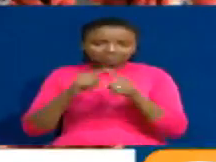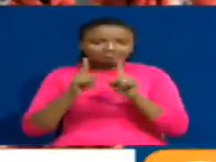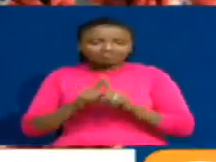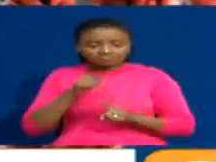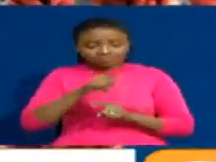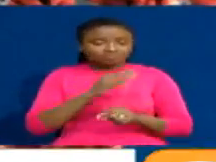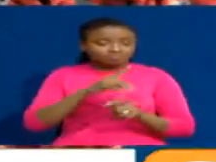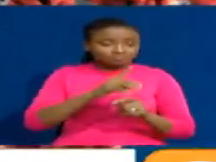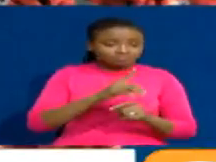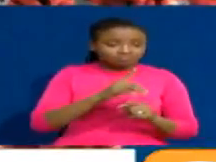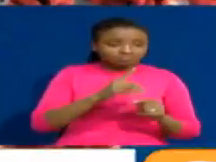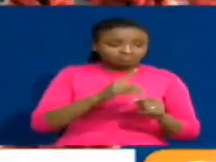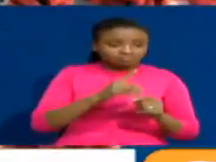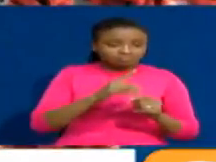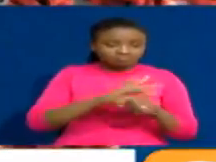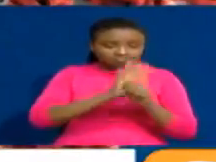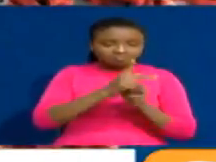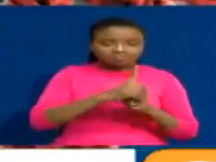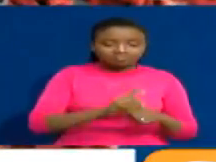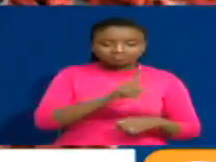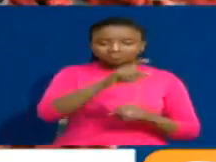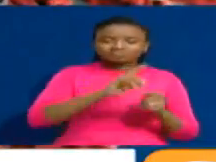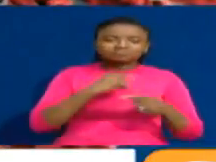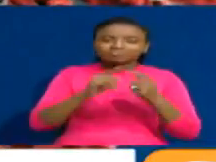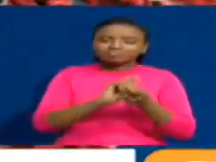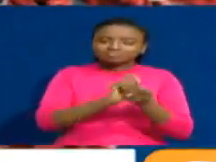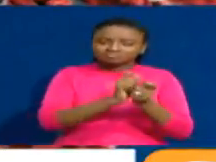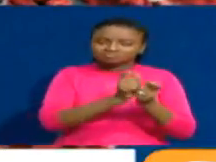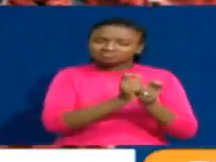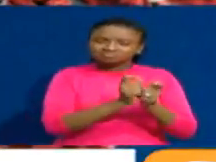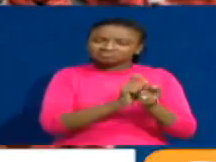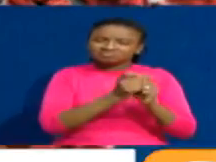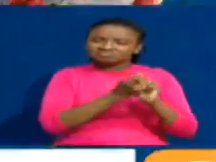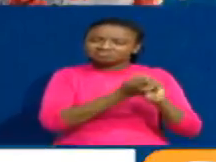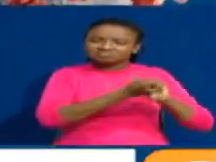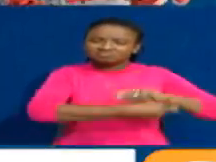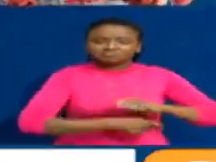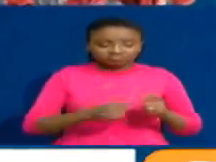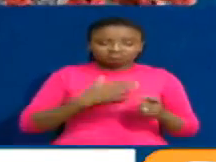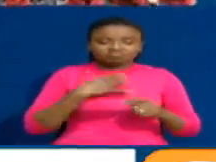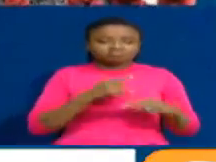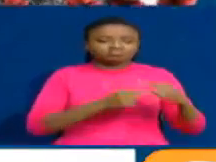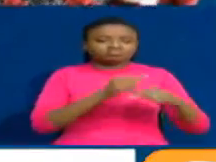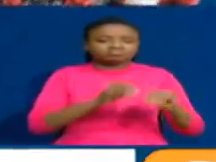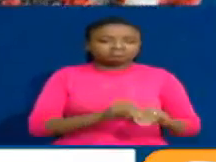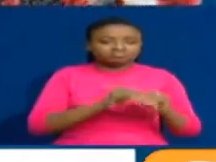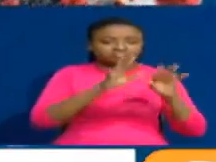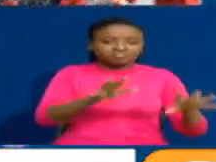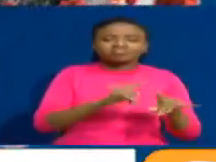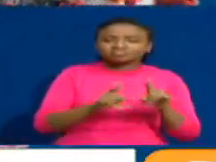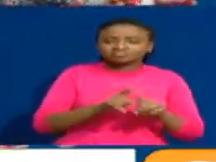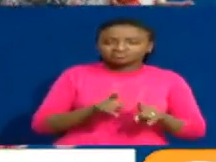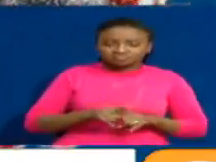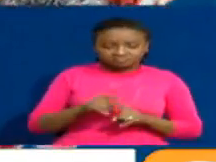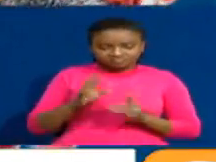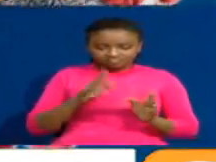fighting back, and this has primarily been through mutation as it tries to survive. Besides the original founder